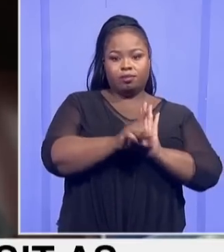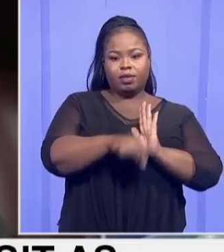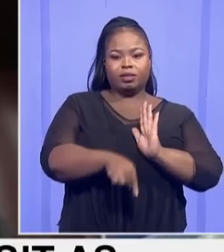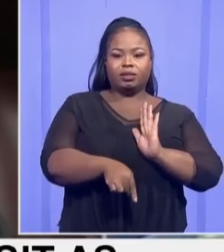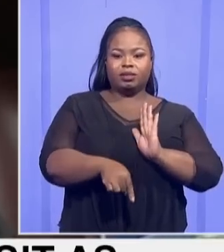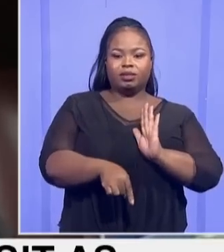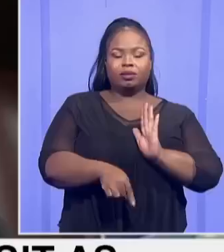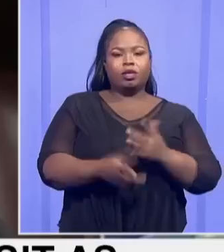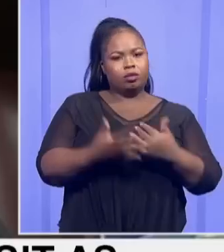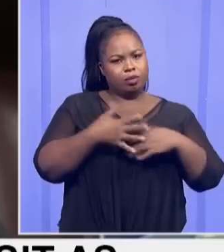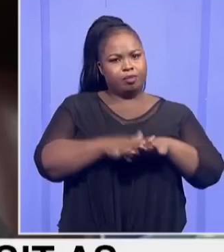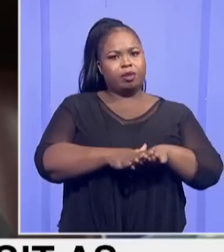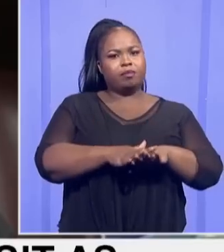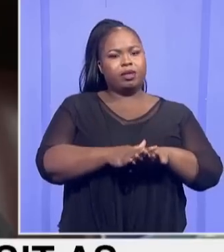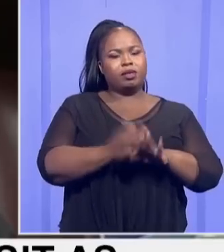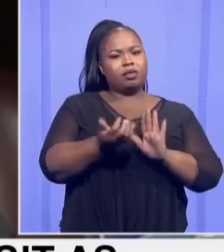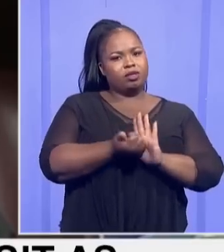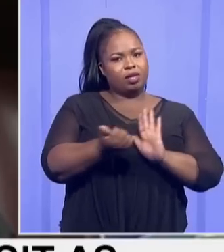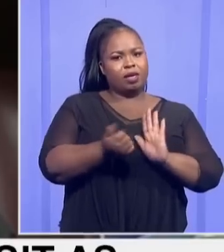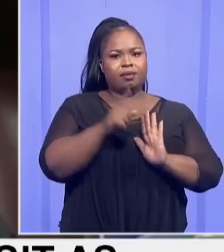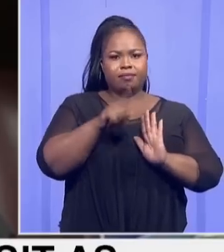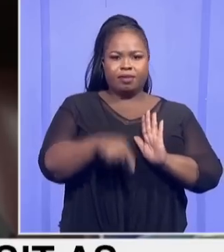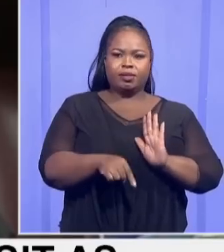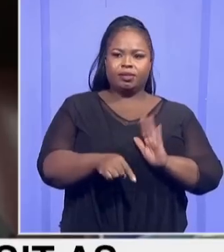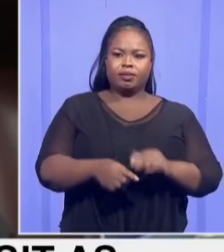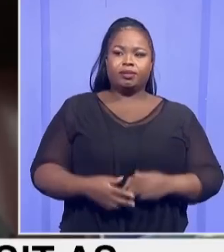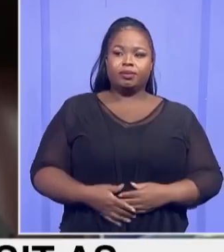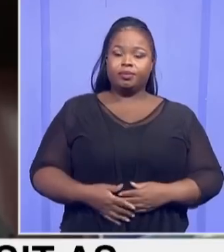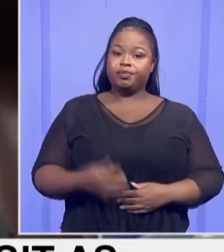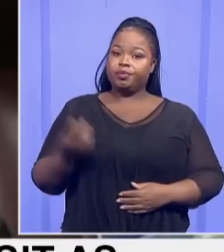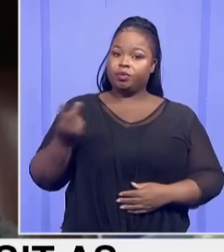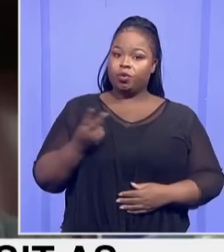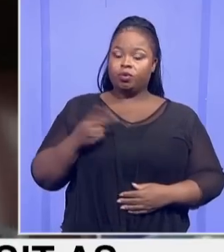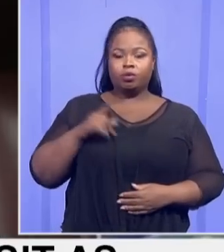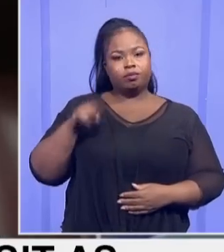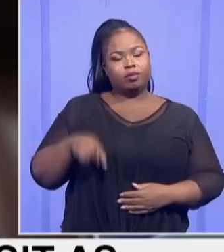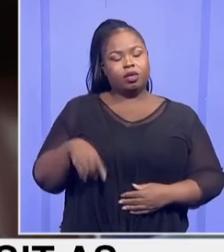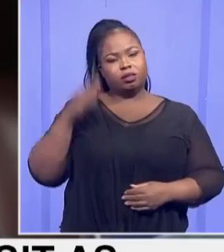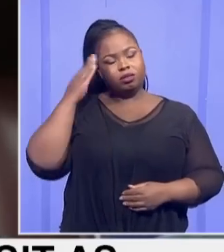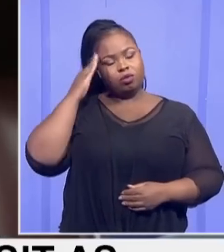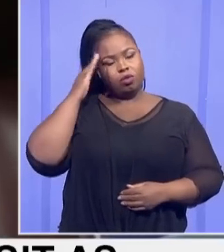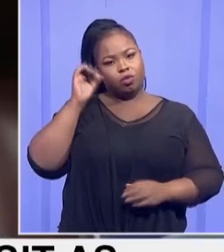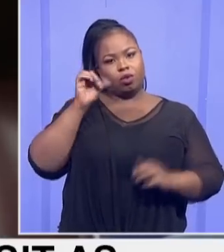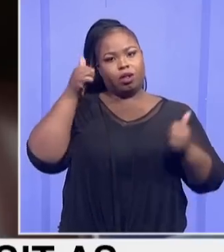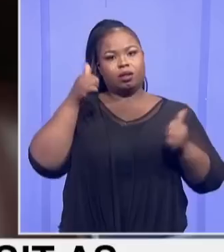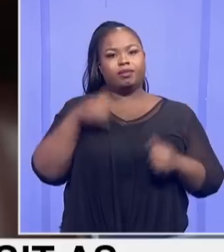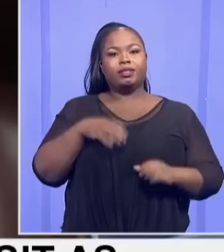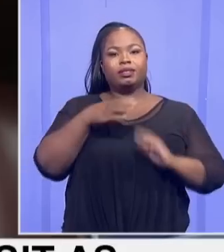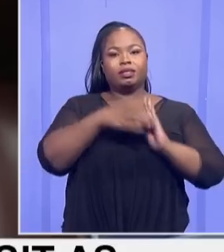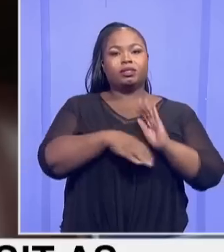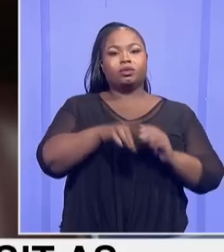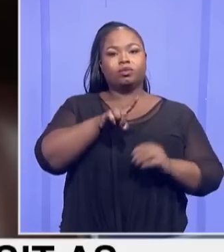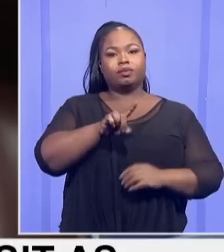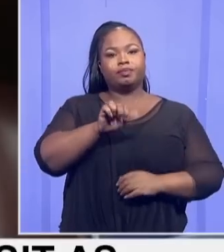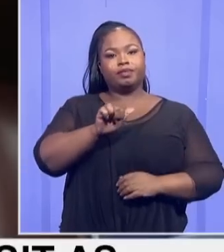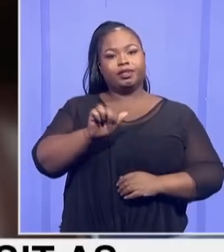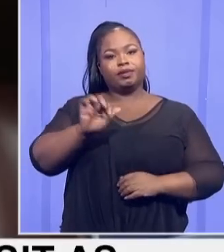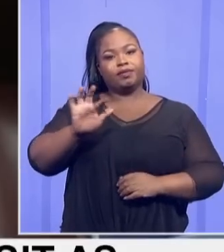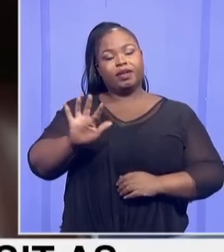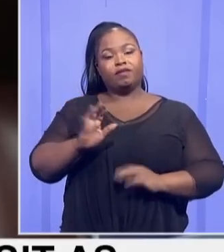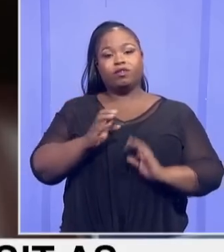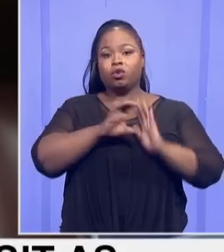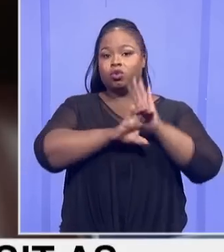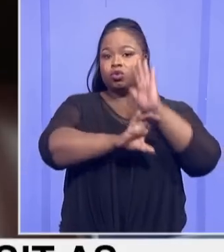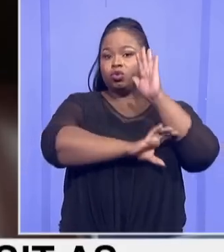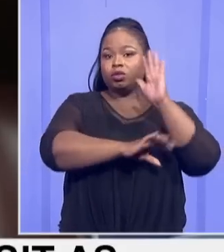the Implementation Act. They must also be aware of Section 165 of the Constitution, which reads as